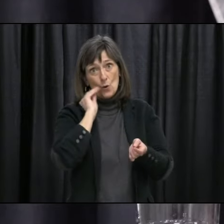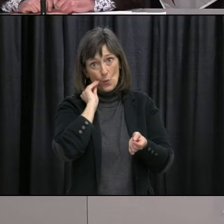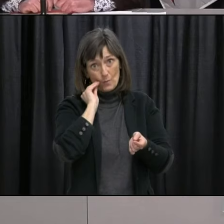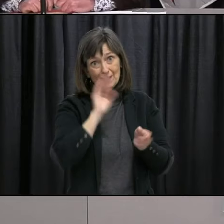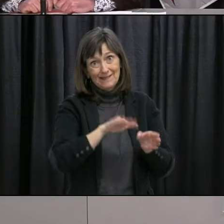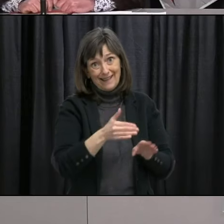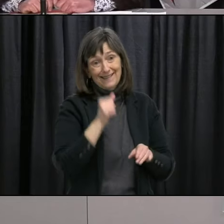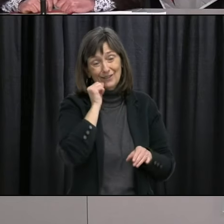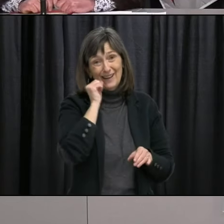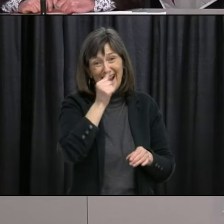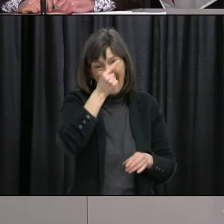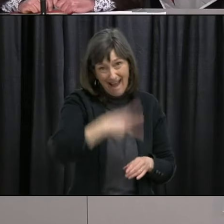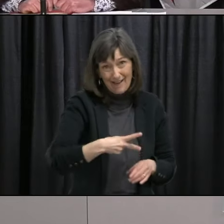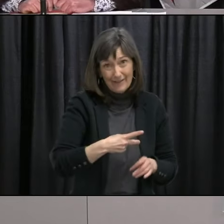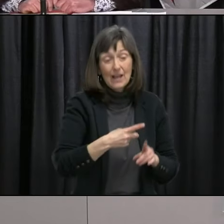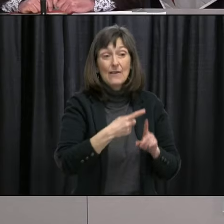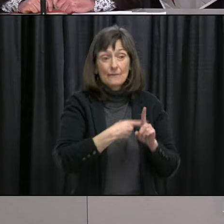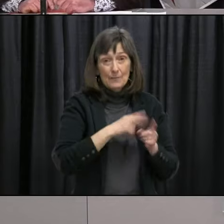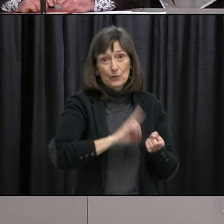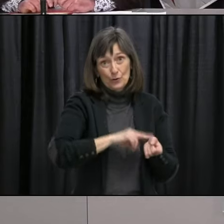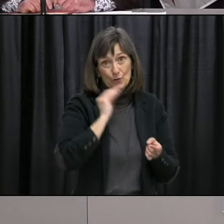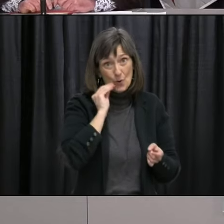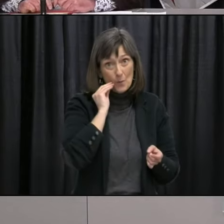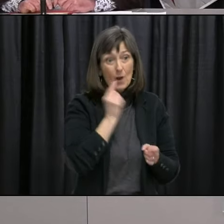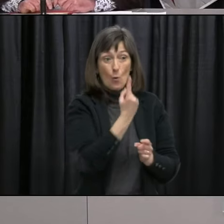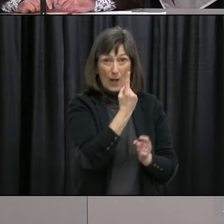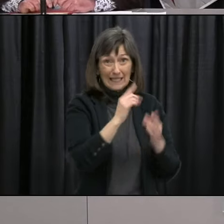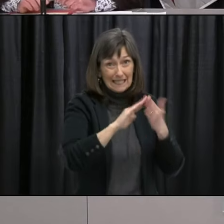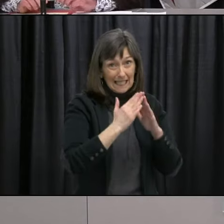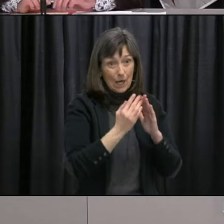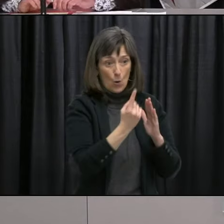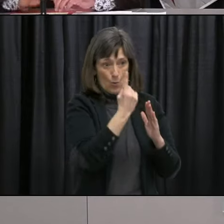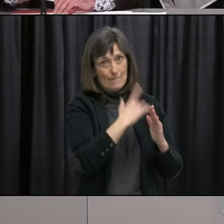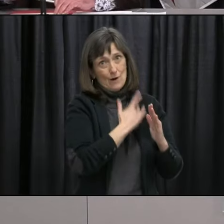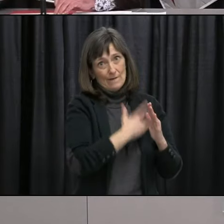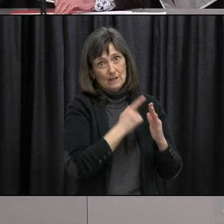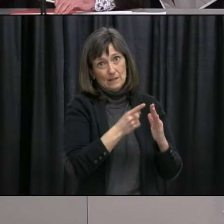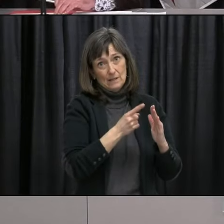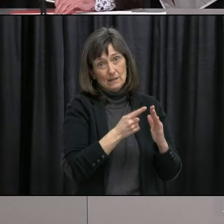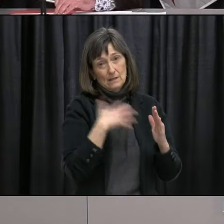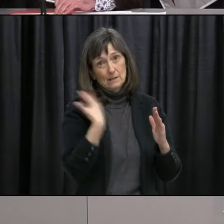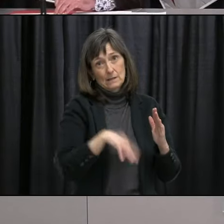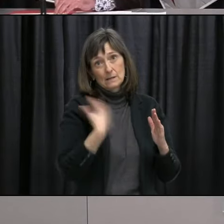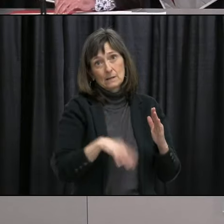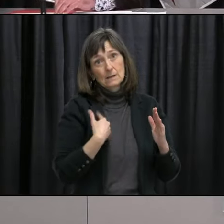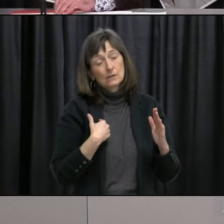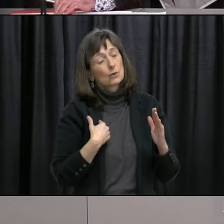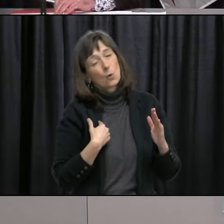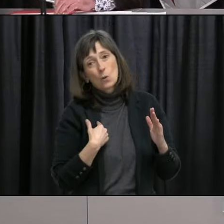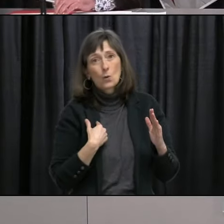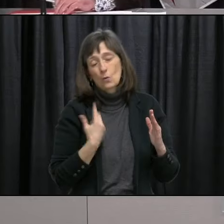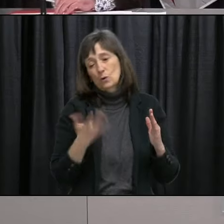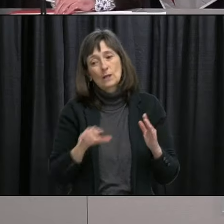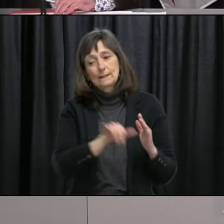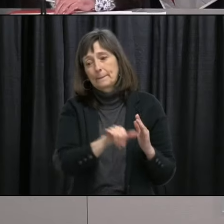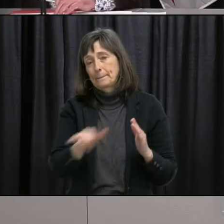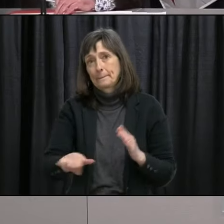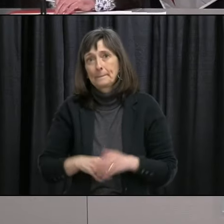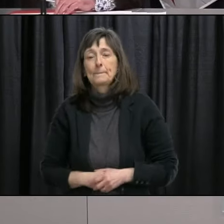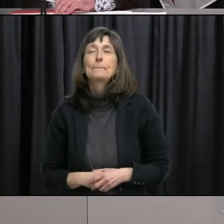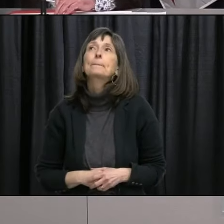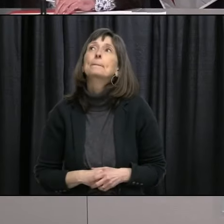Thank you. And with the new pay increase and this release from the federal government coming in, does it not make it a bit more